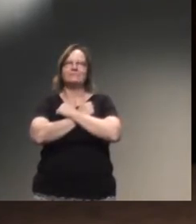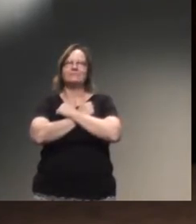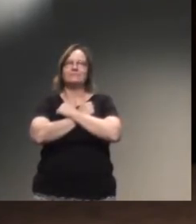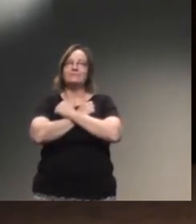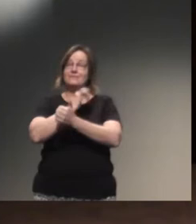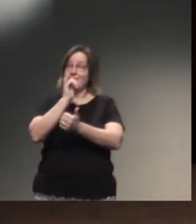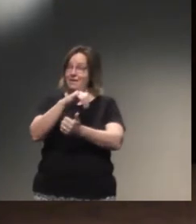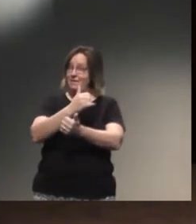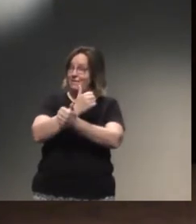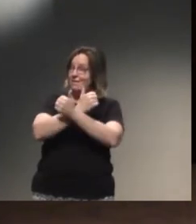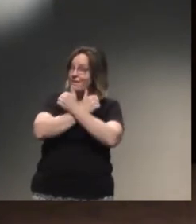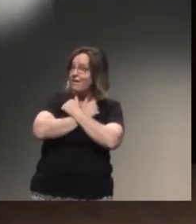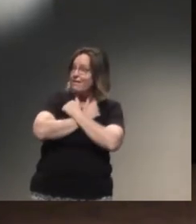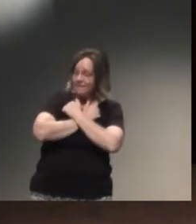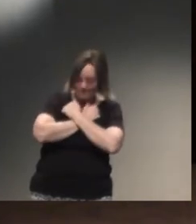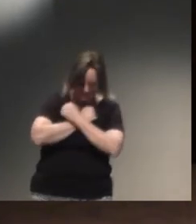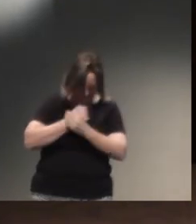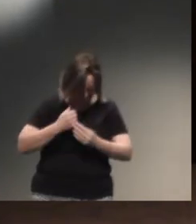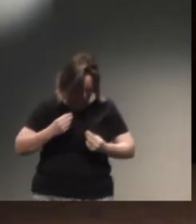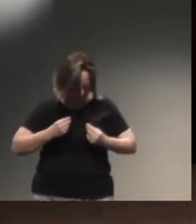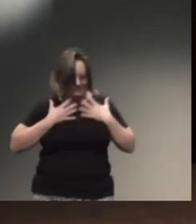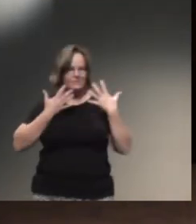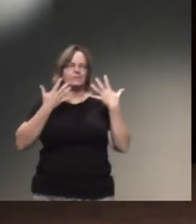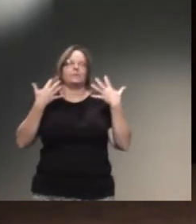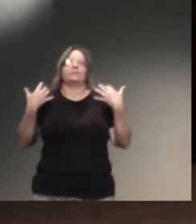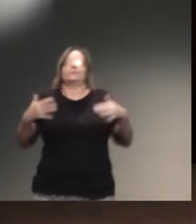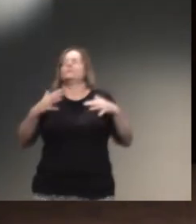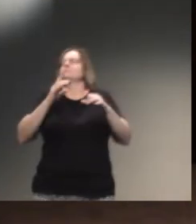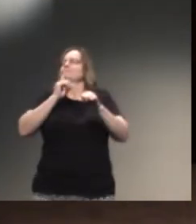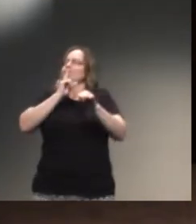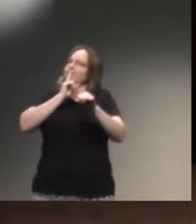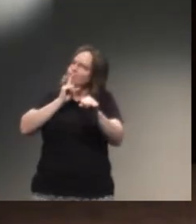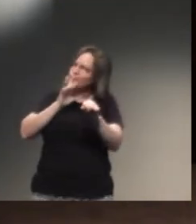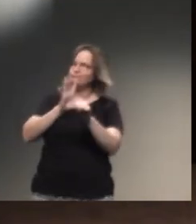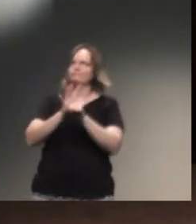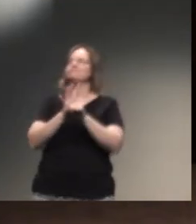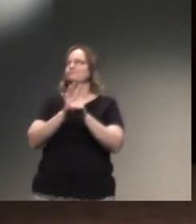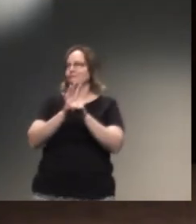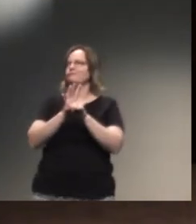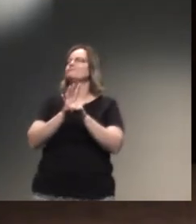a commitment to live our lives through our hearts.